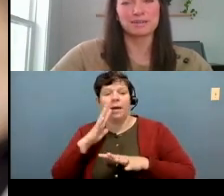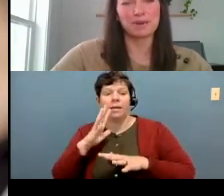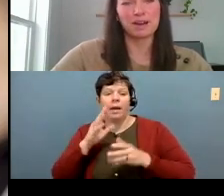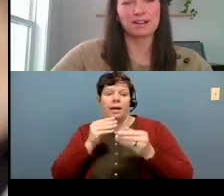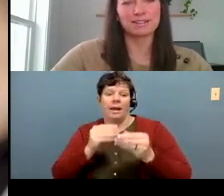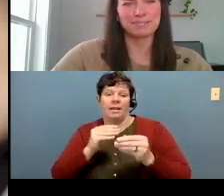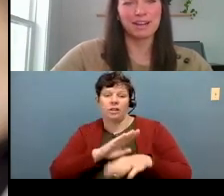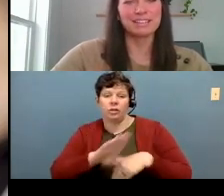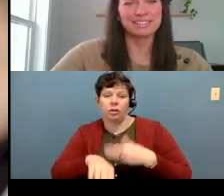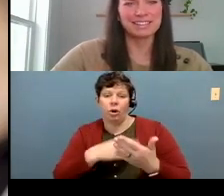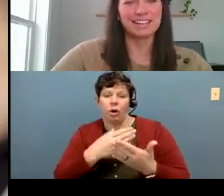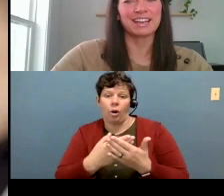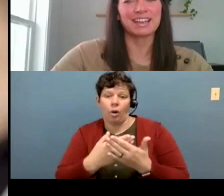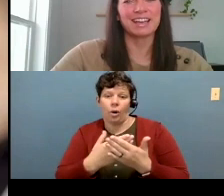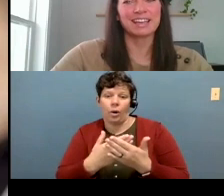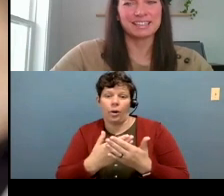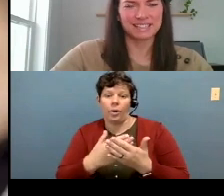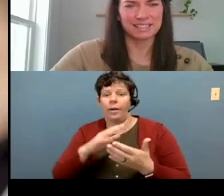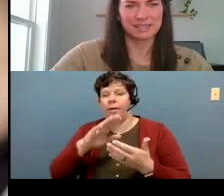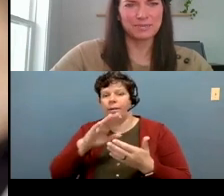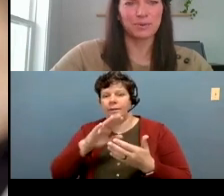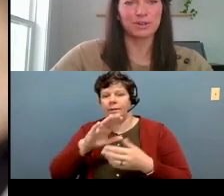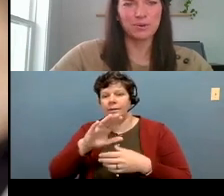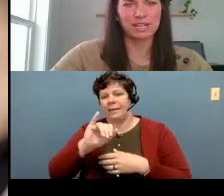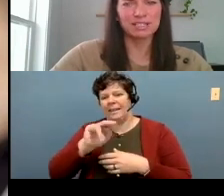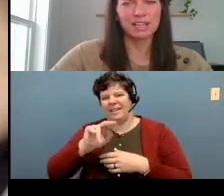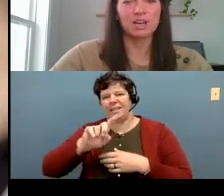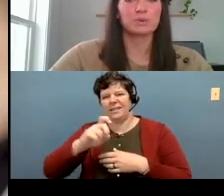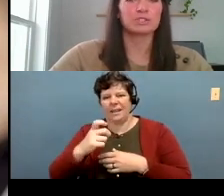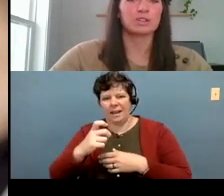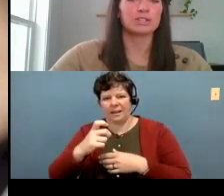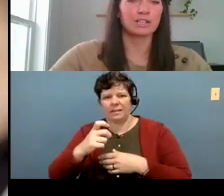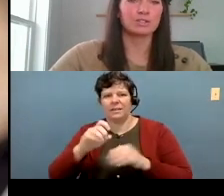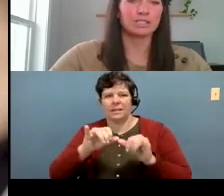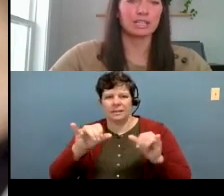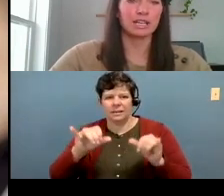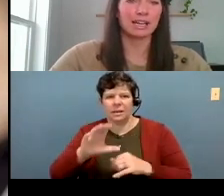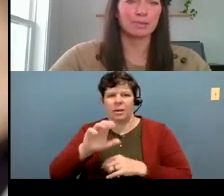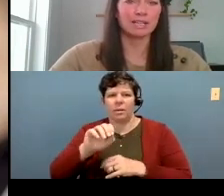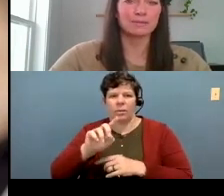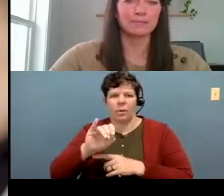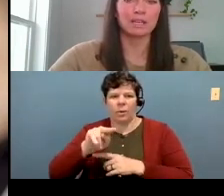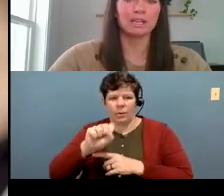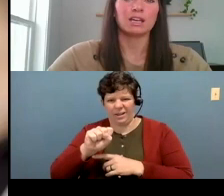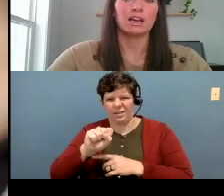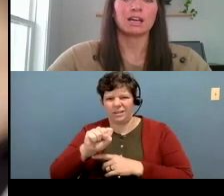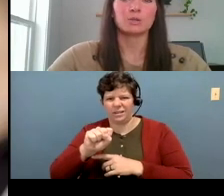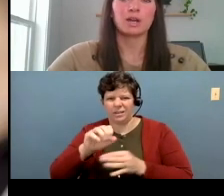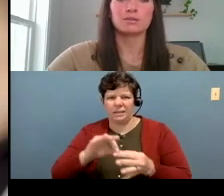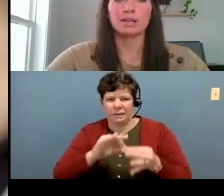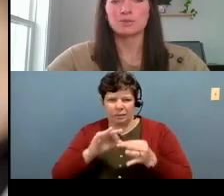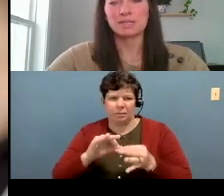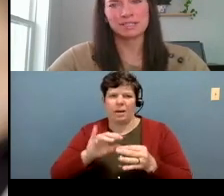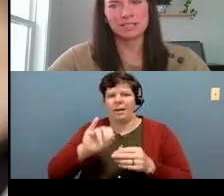the Combined DNA Index System, or CODIS, which is our national DNA database. So